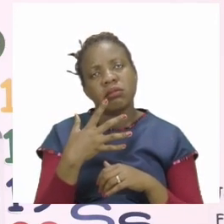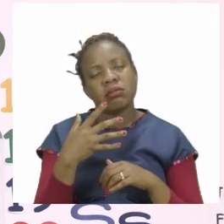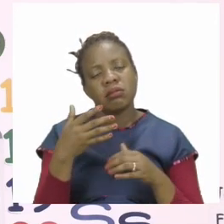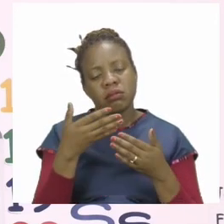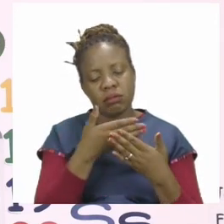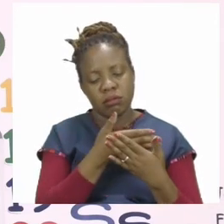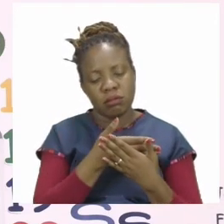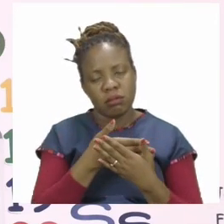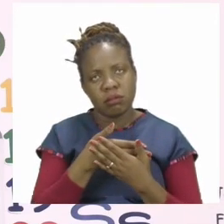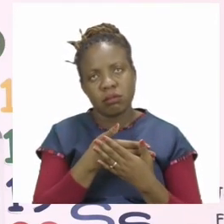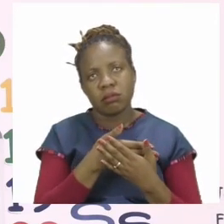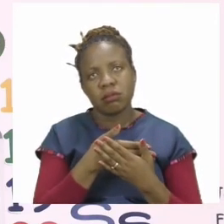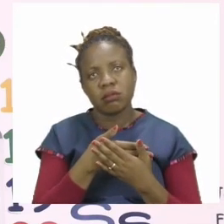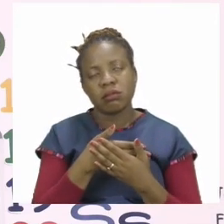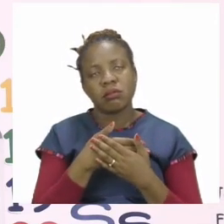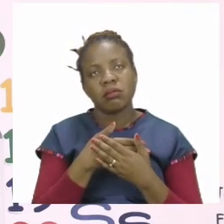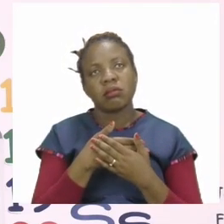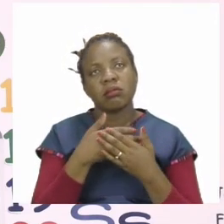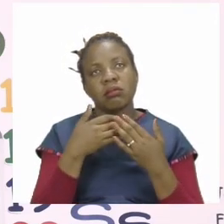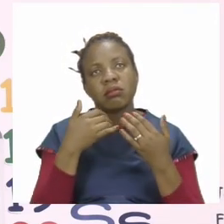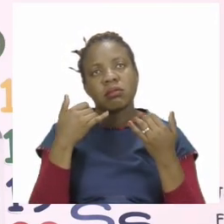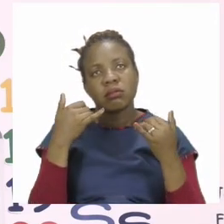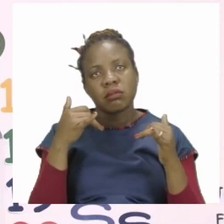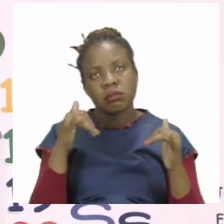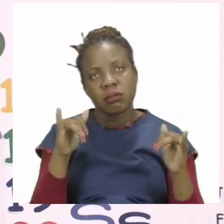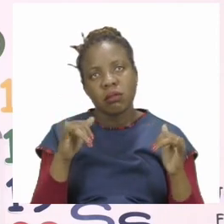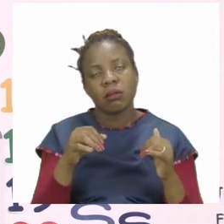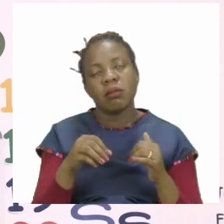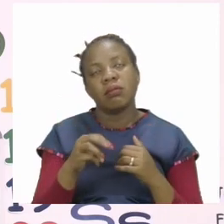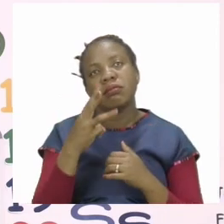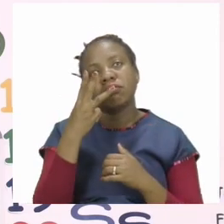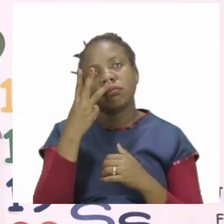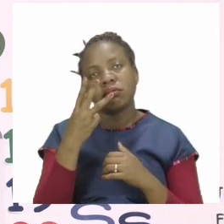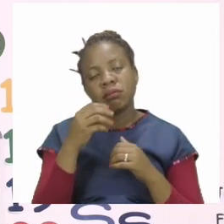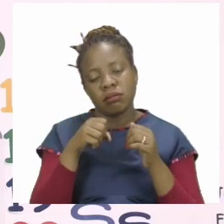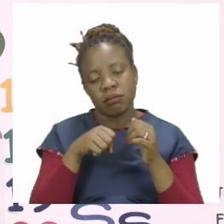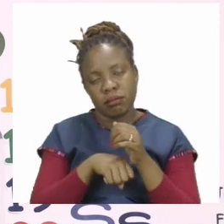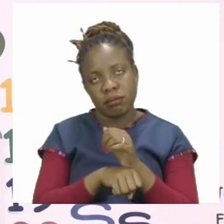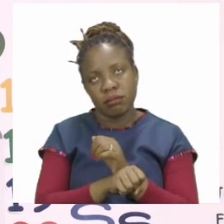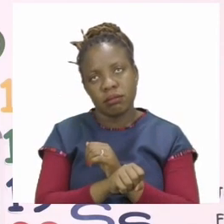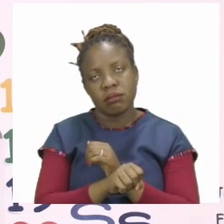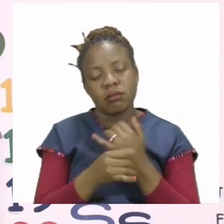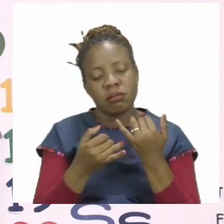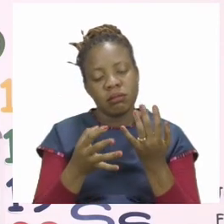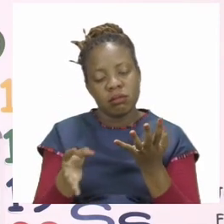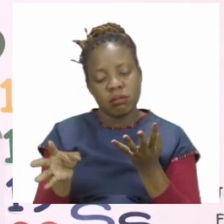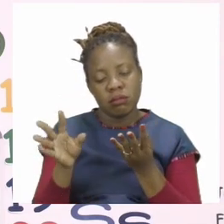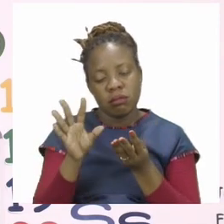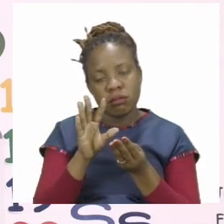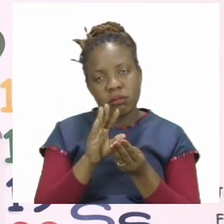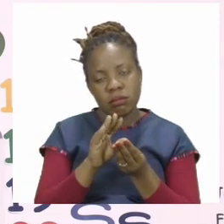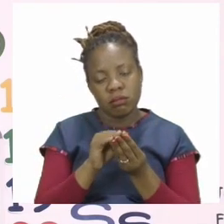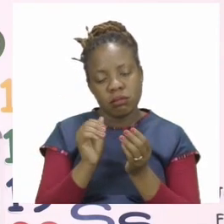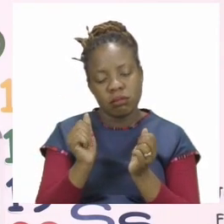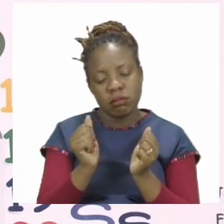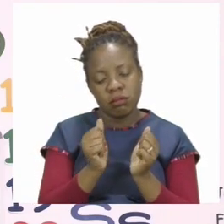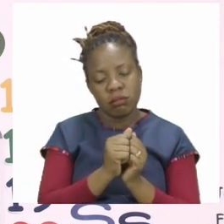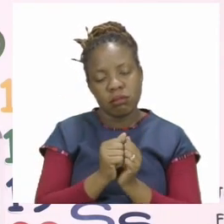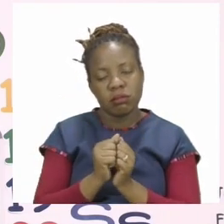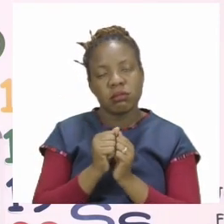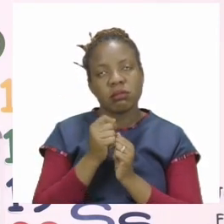add them all together to see how many animals we have all